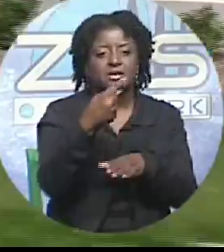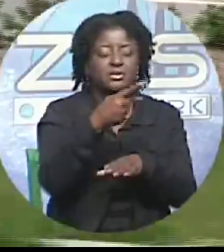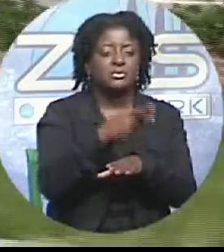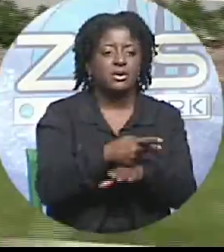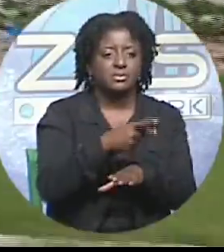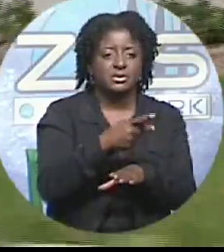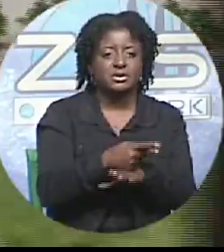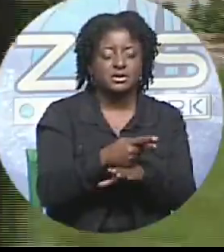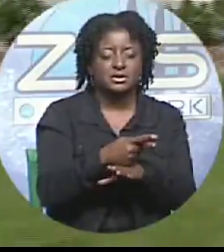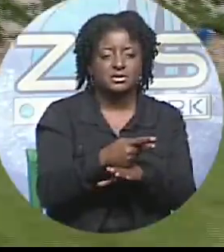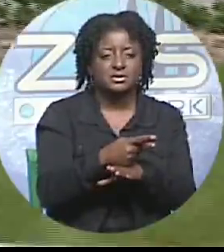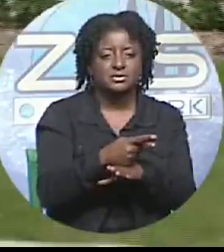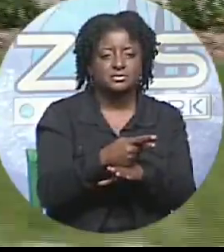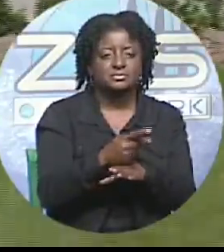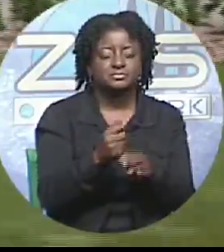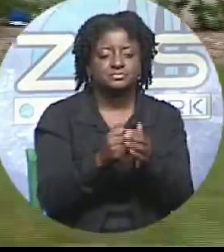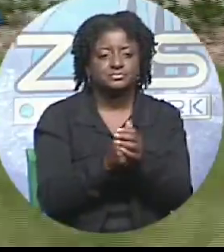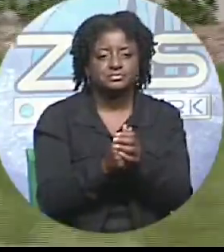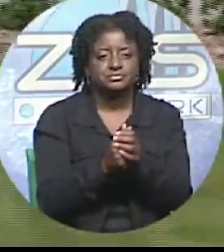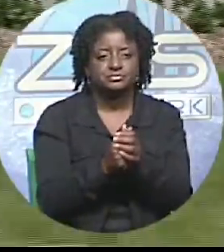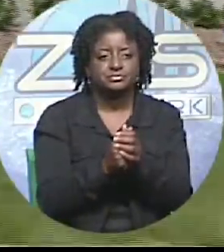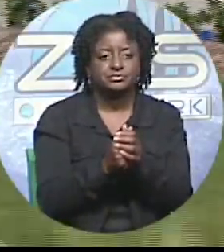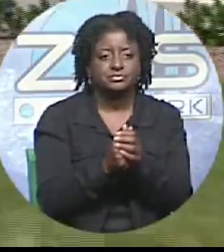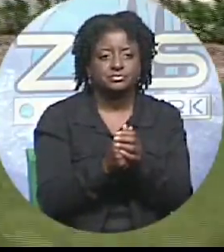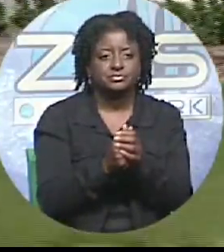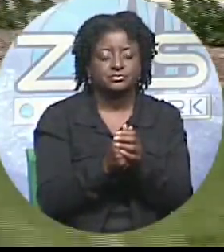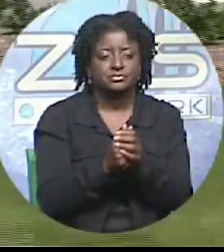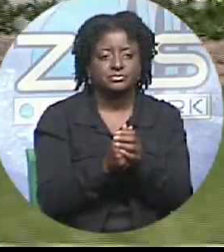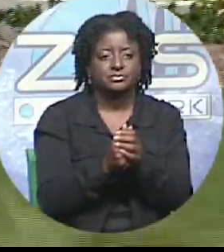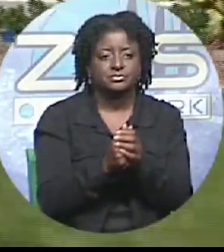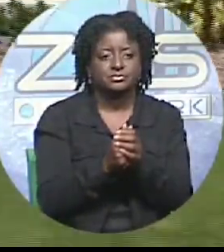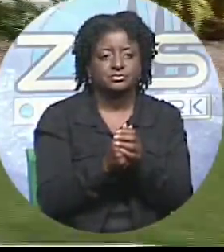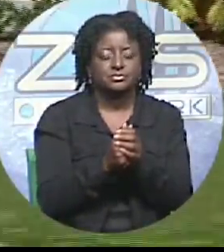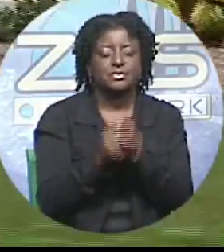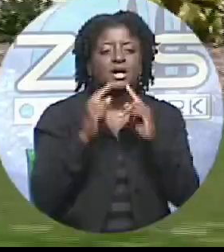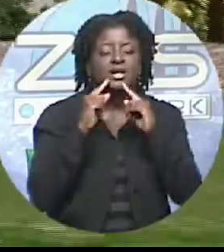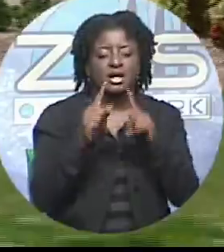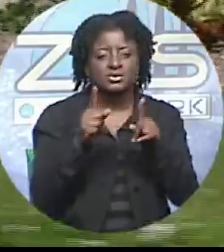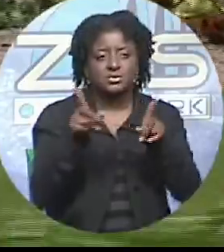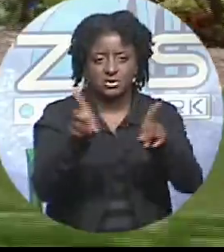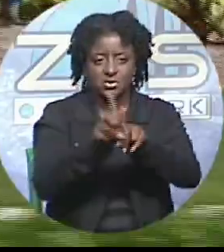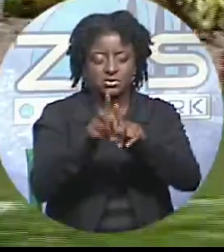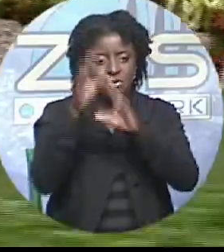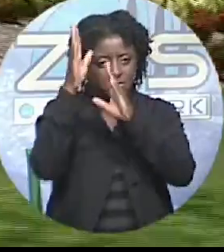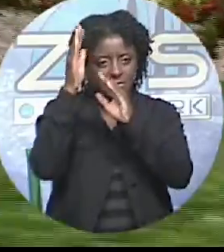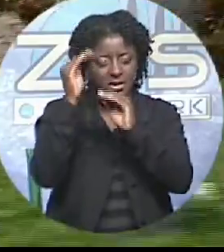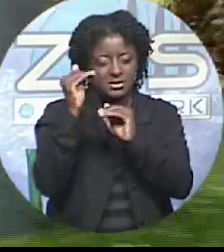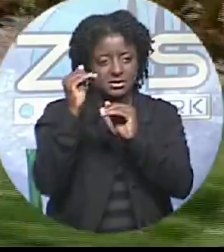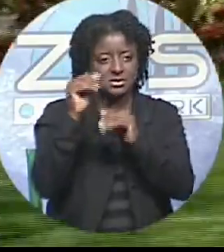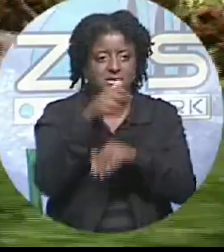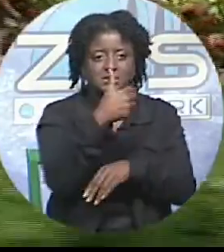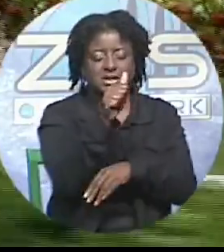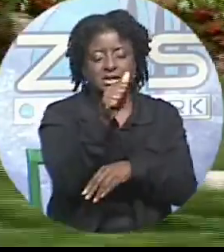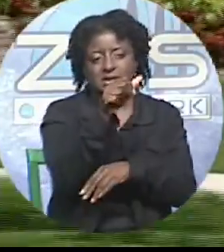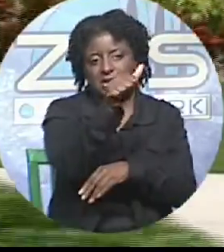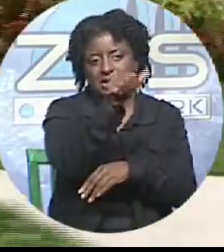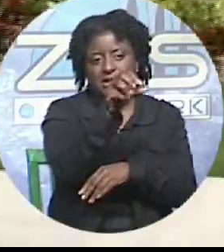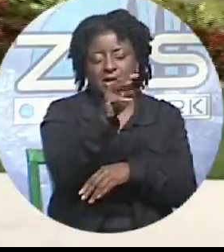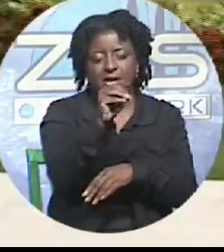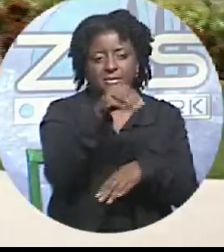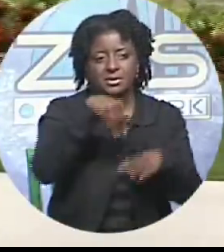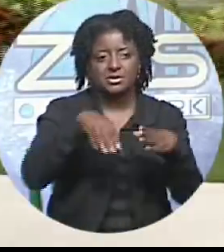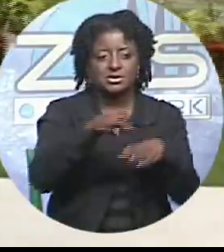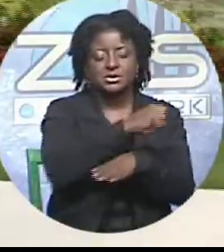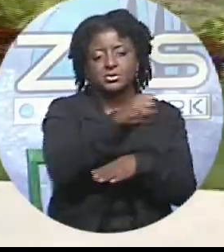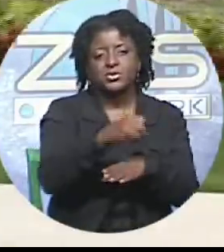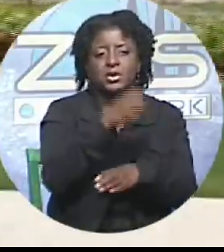Allison Maynard Gibson. An announcement is also expected to be made in the Supreme Court at 10 o'clock tomorrow morning regarding the recognition